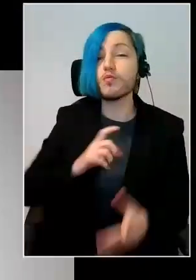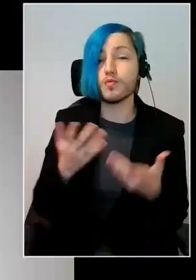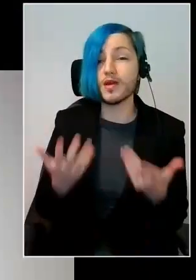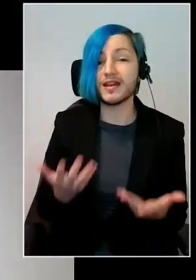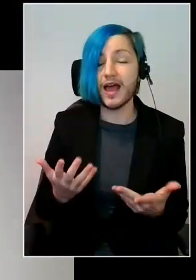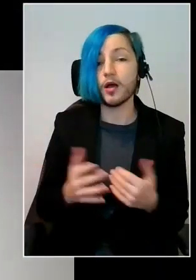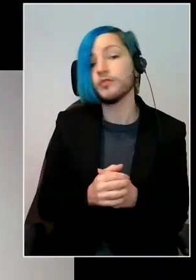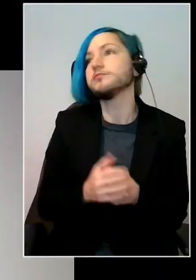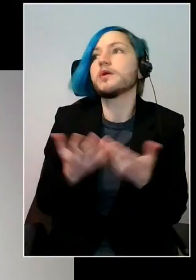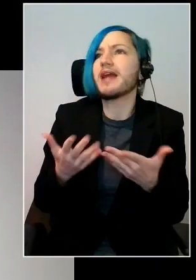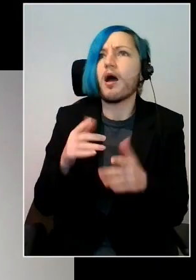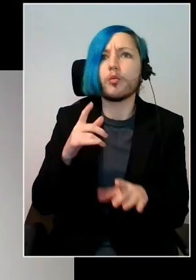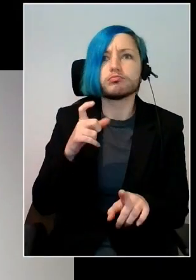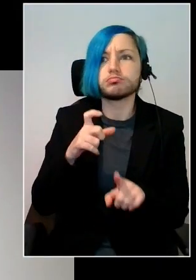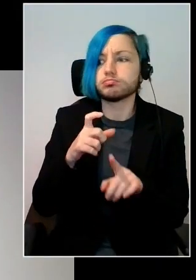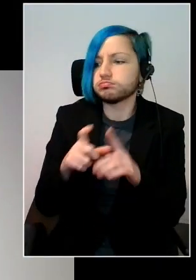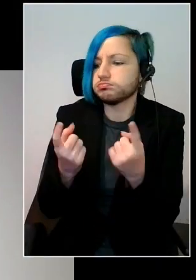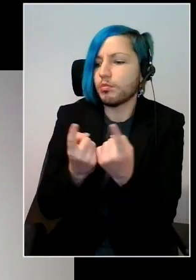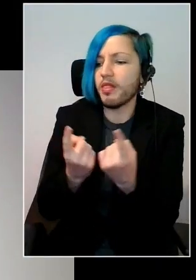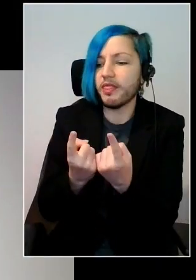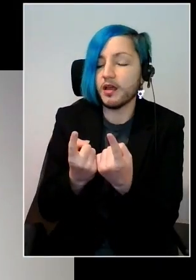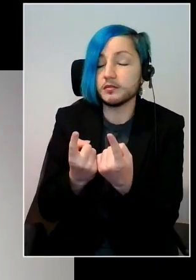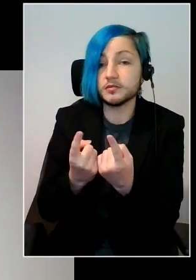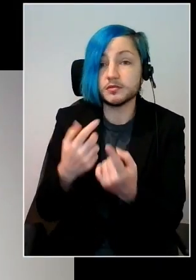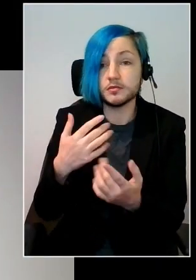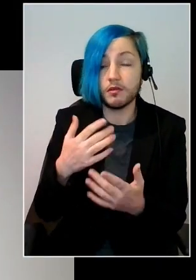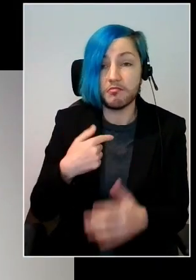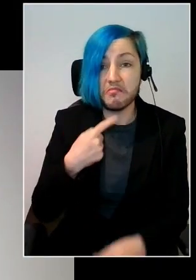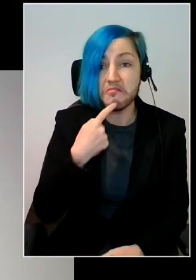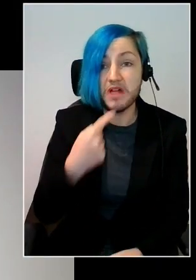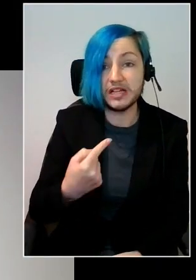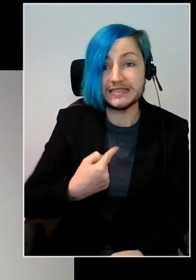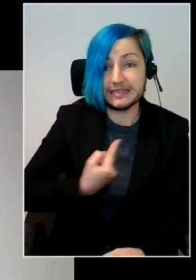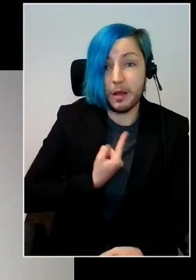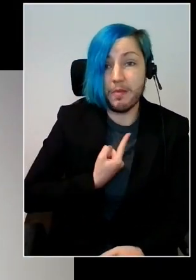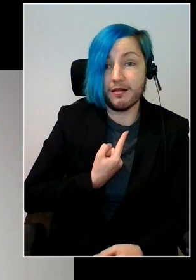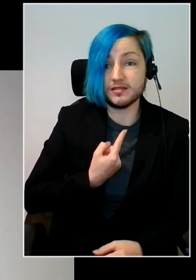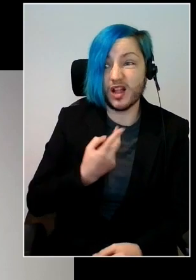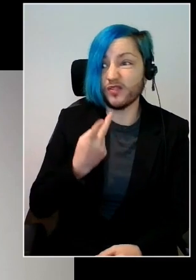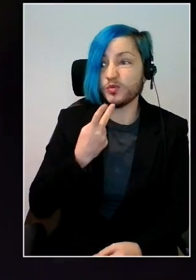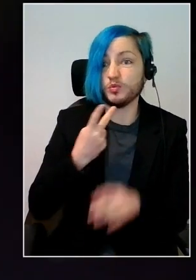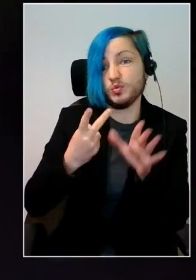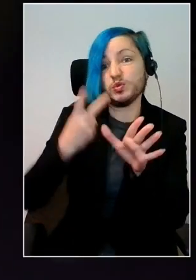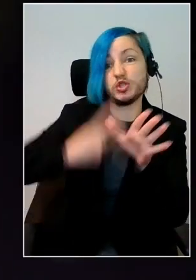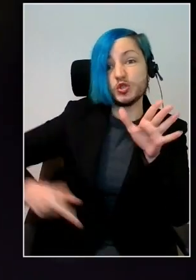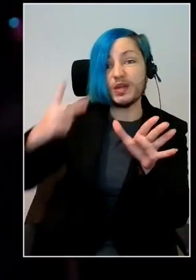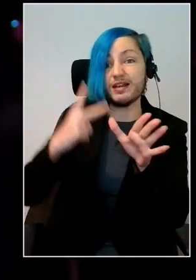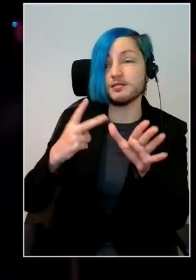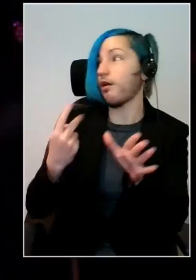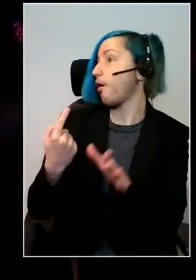be shocked if I told myself a few years ago this is what you'd be doing.